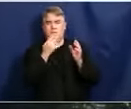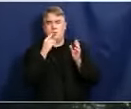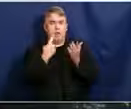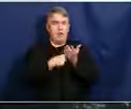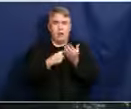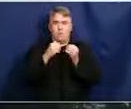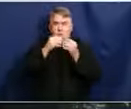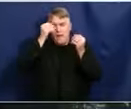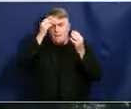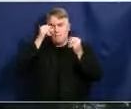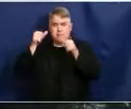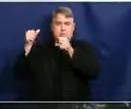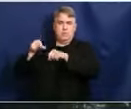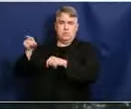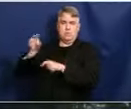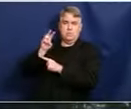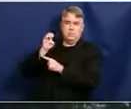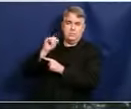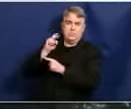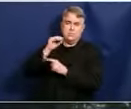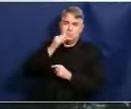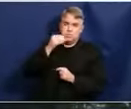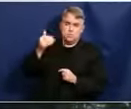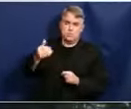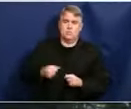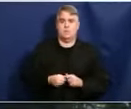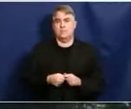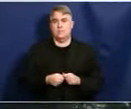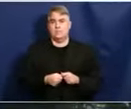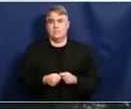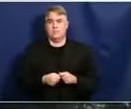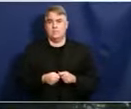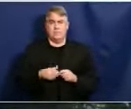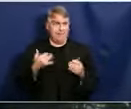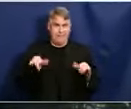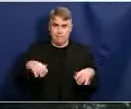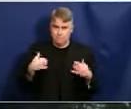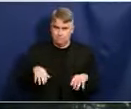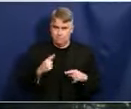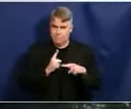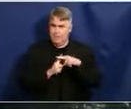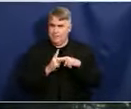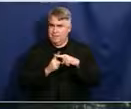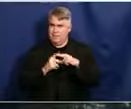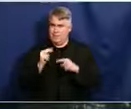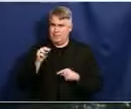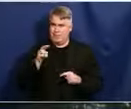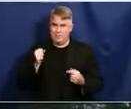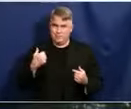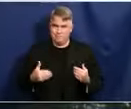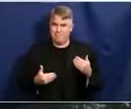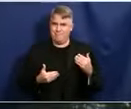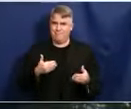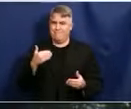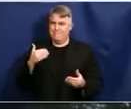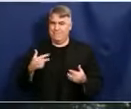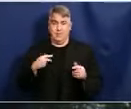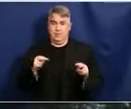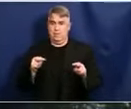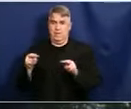these conditions. So a lot of forward momentum, a lot of progress. We're excited about where we're going.